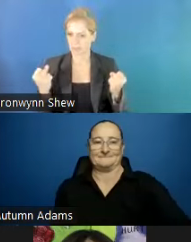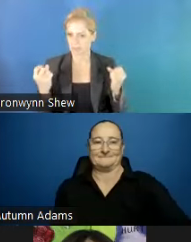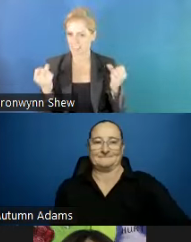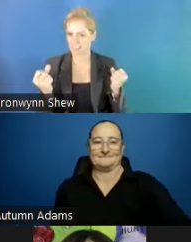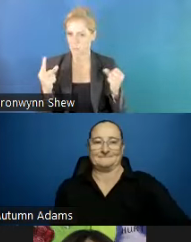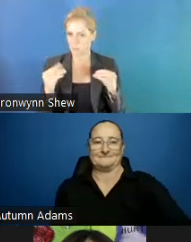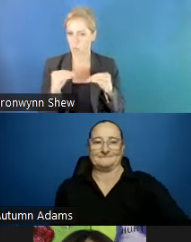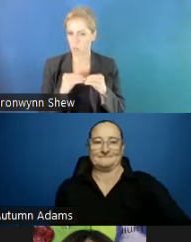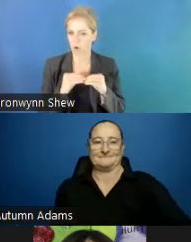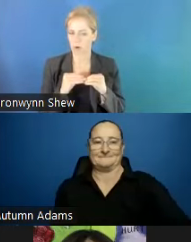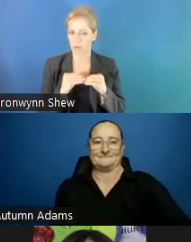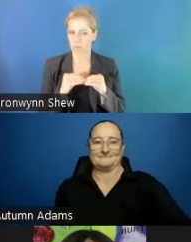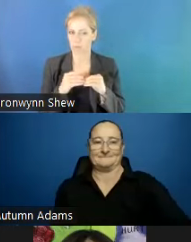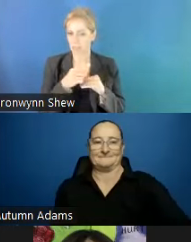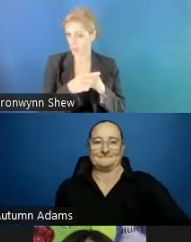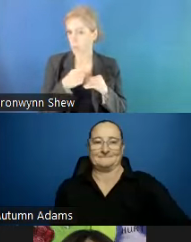it is on this slide.